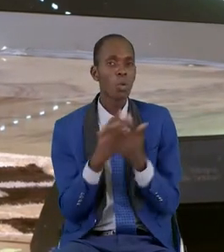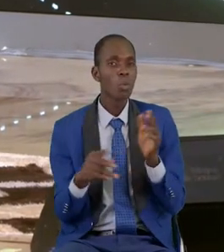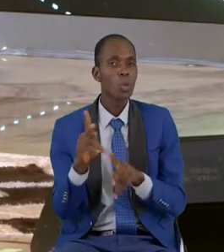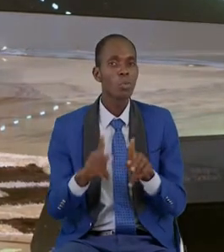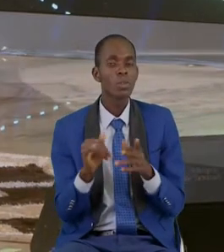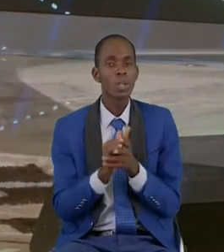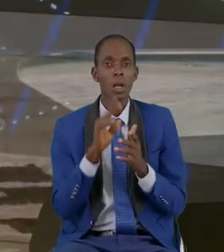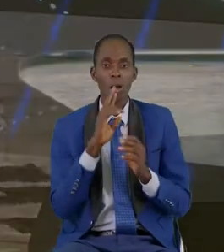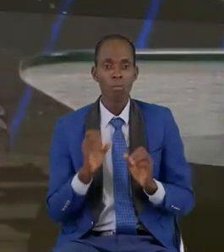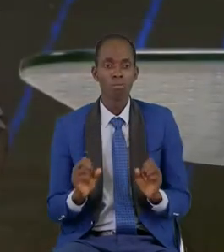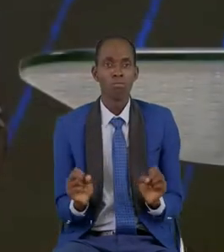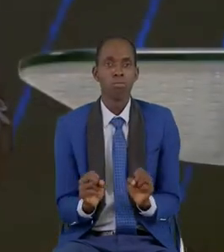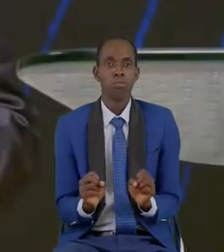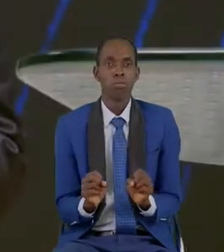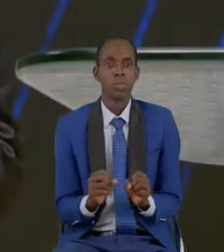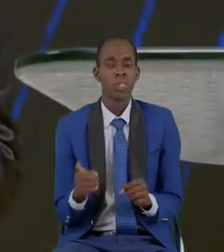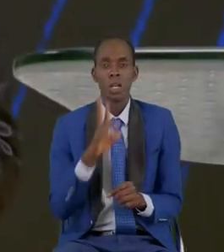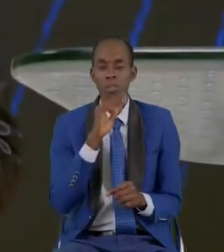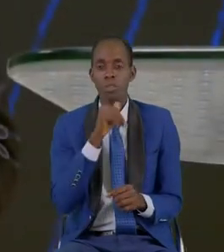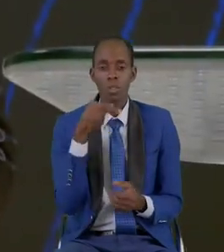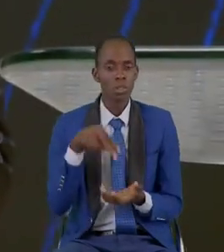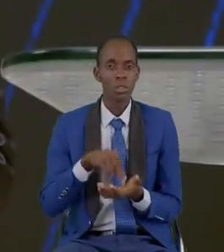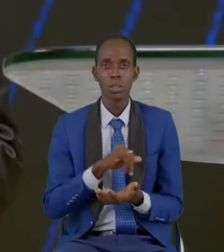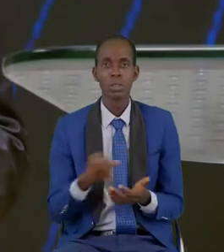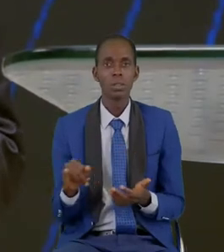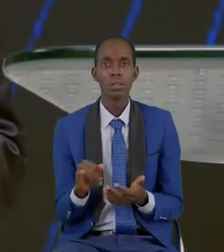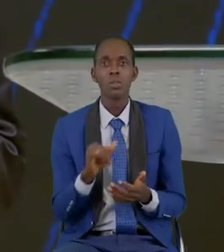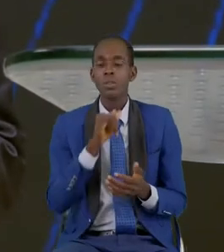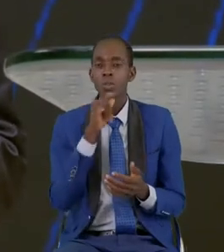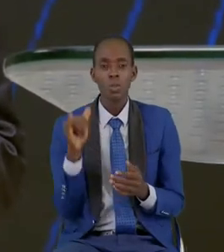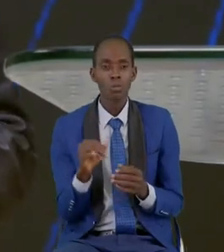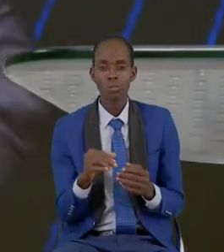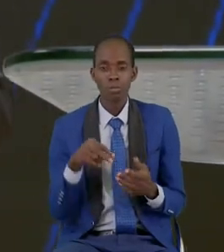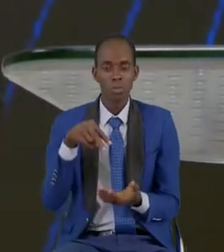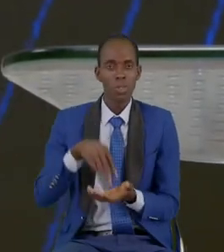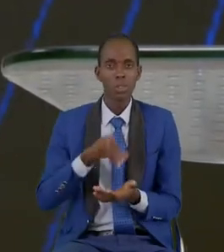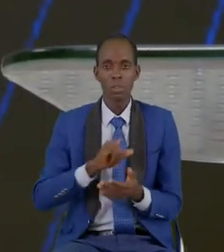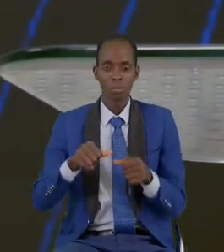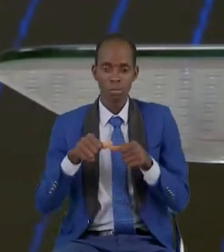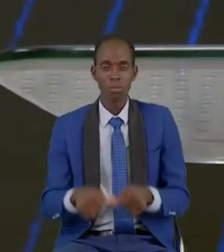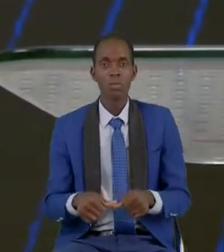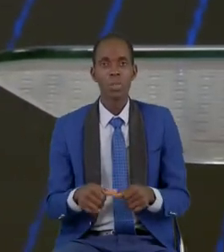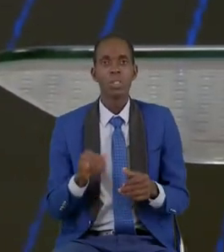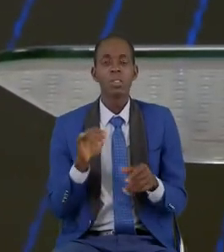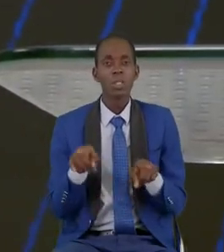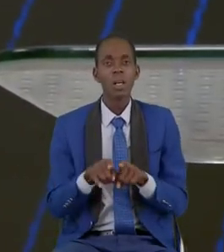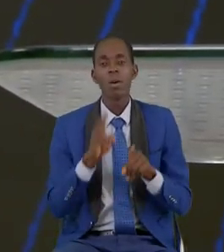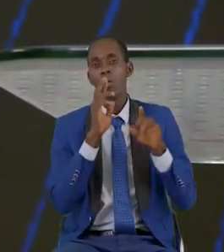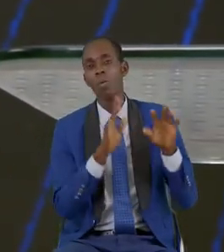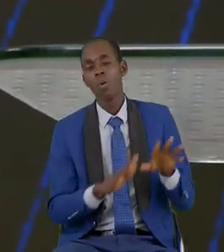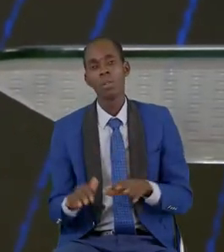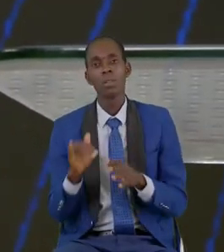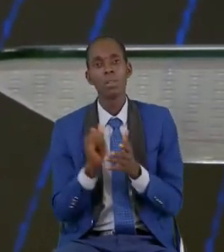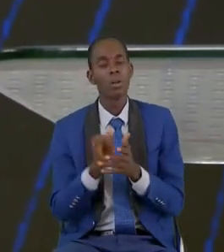shaking. They were unstable. Unstable as water, thou shalt not excel. The instability of